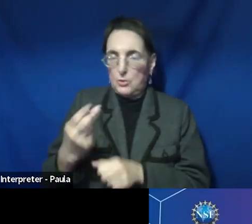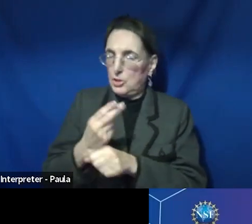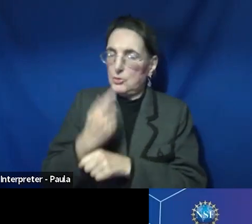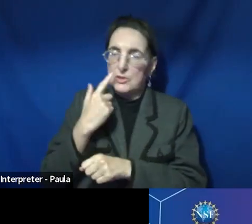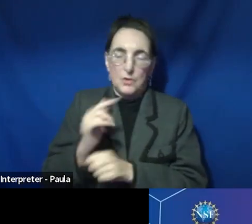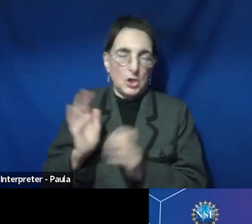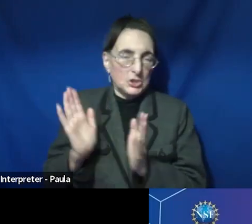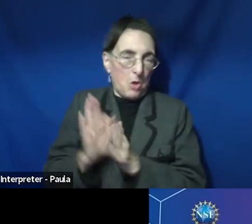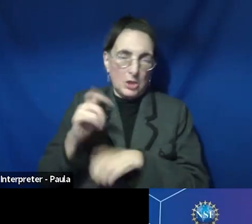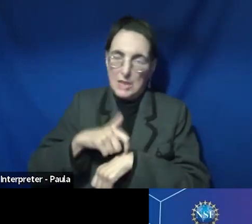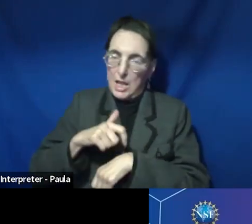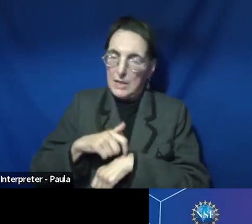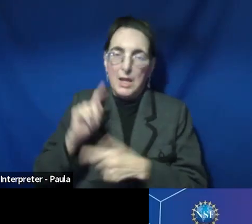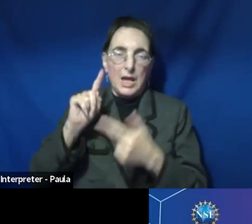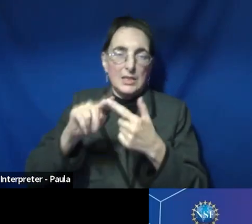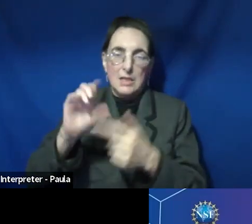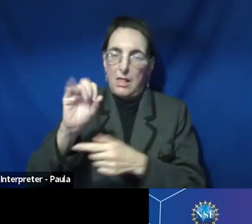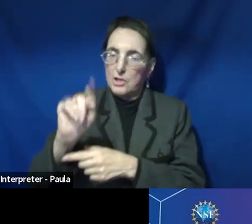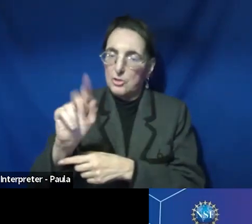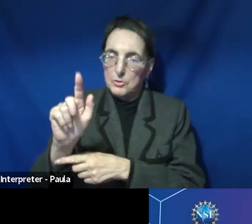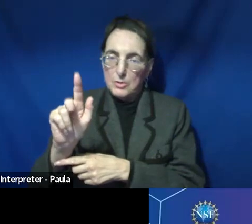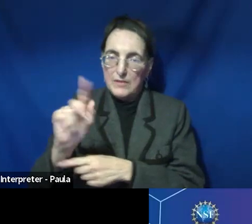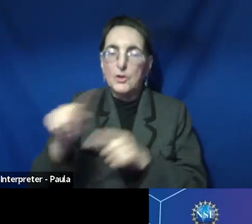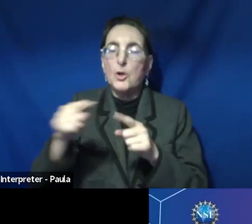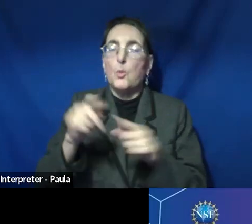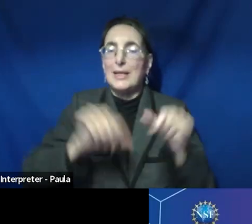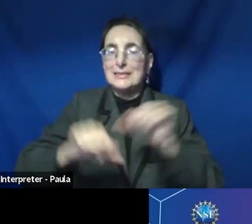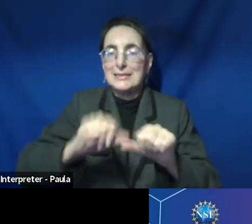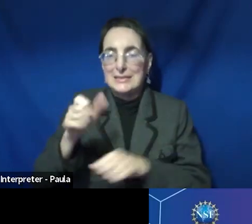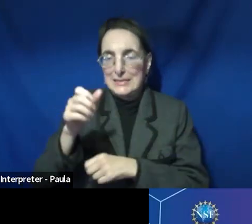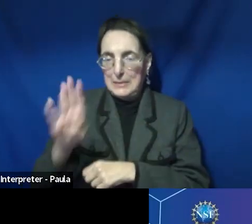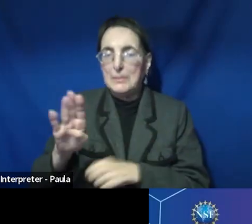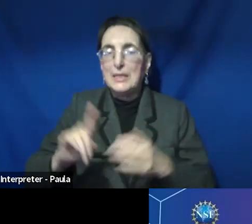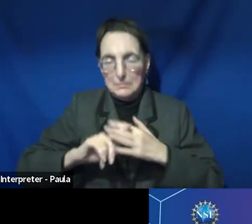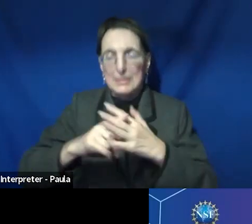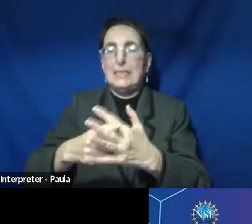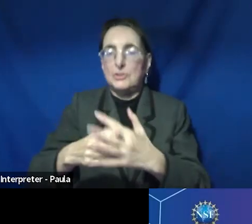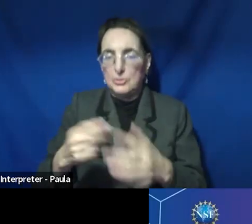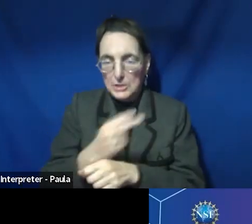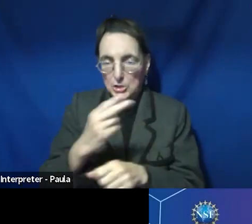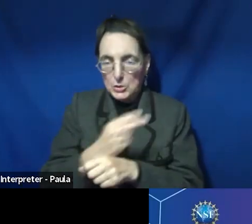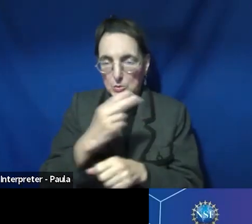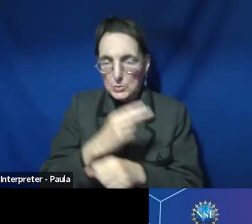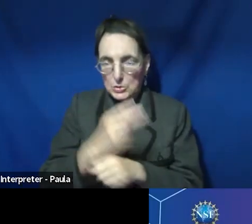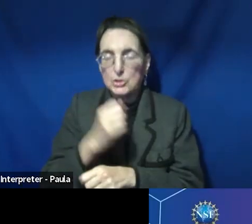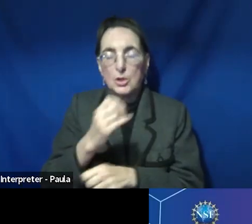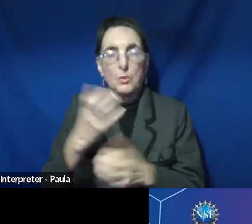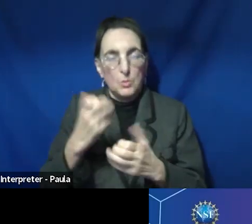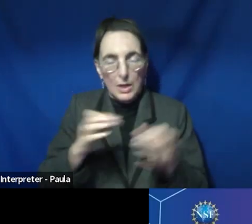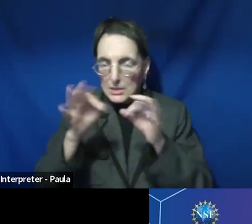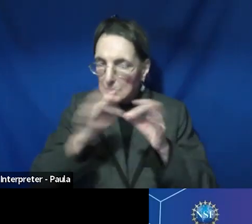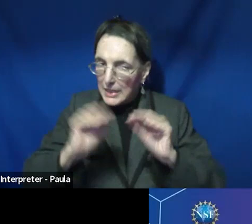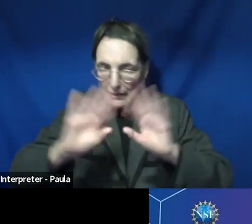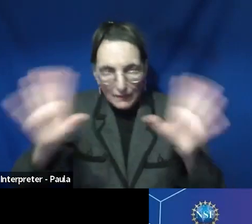time until October 23rd, when Science CV goes into effect. So we want to make it very clear that it's